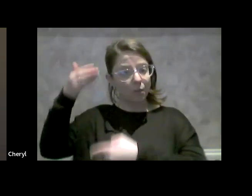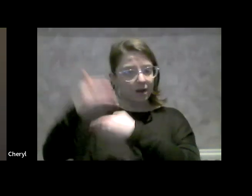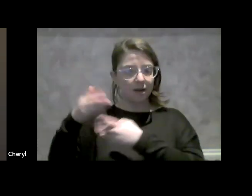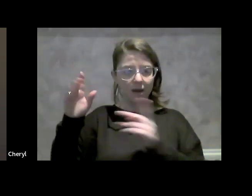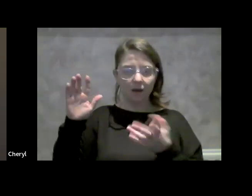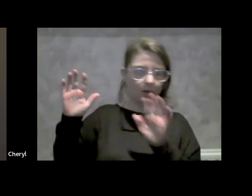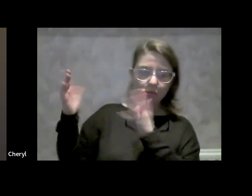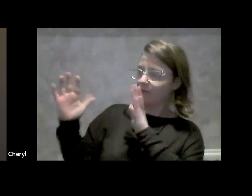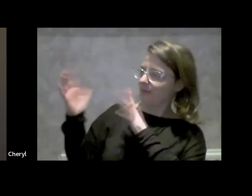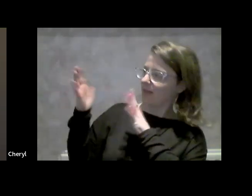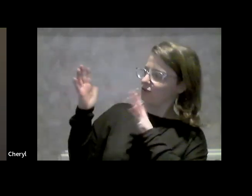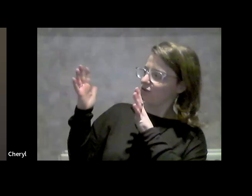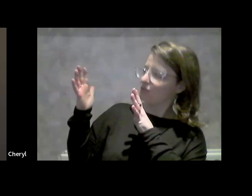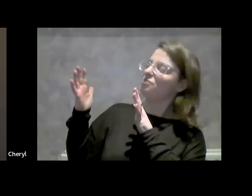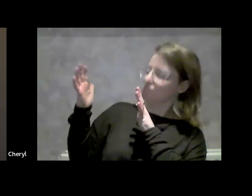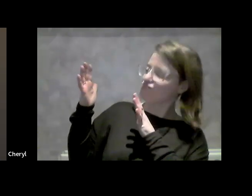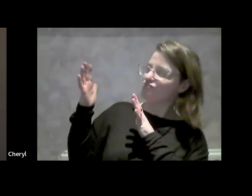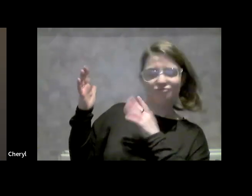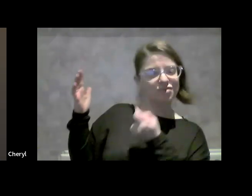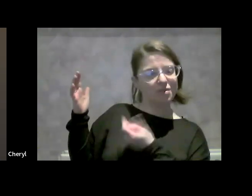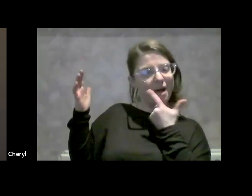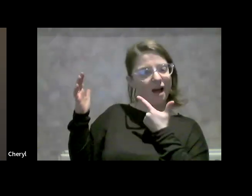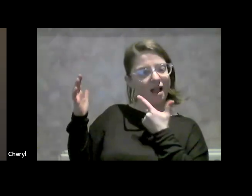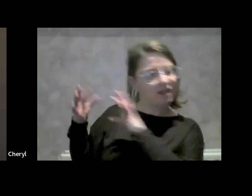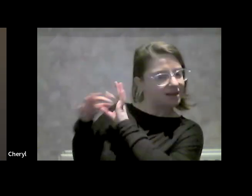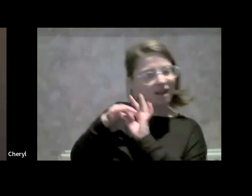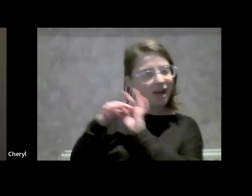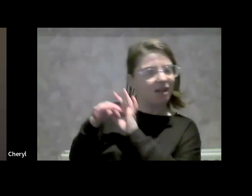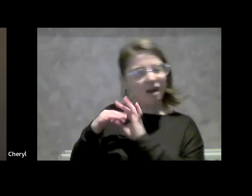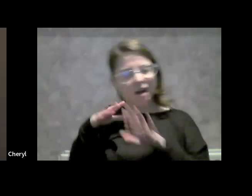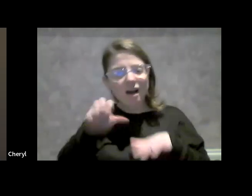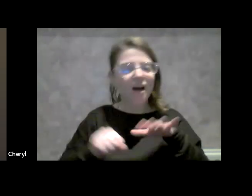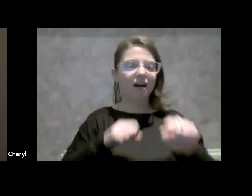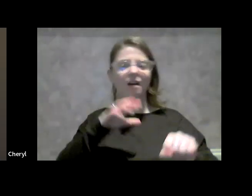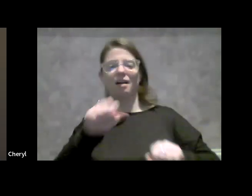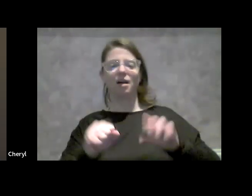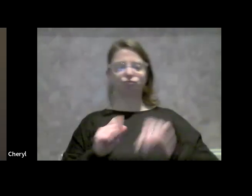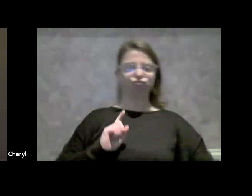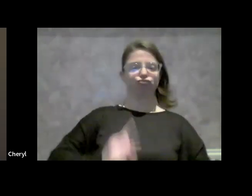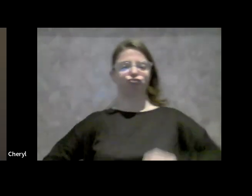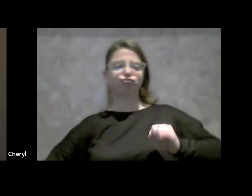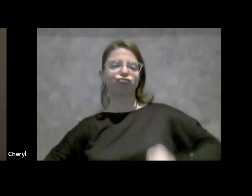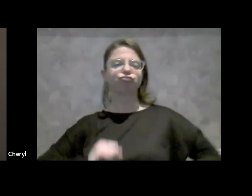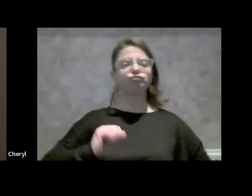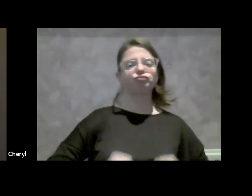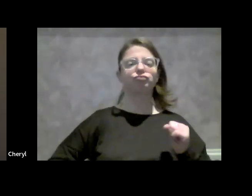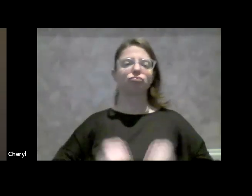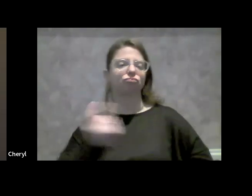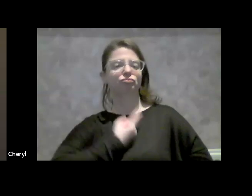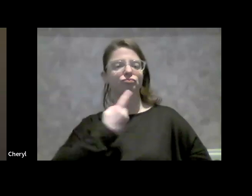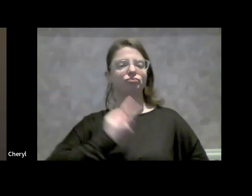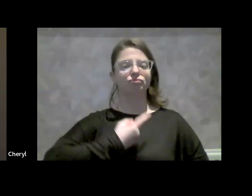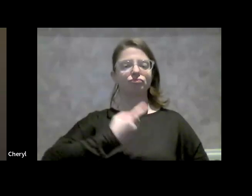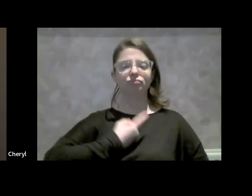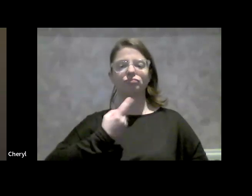there, reflection delivers a smile, and together we own it, butching down the street, bouncing to my own